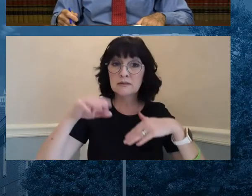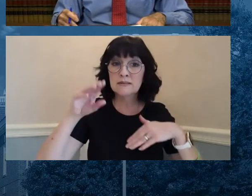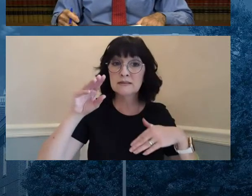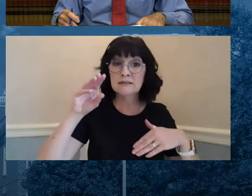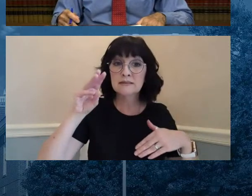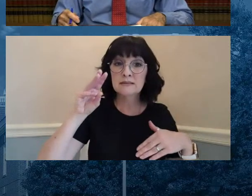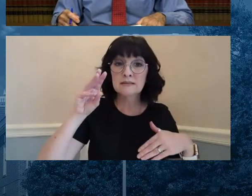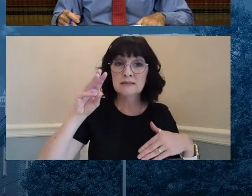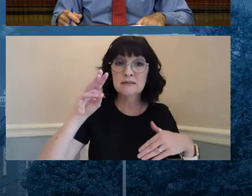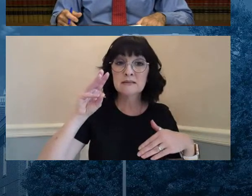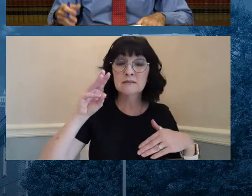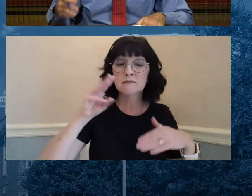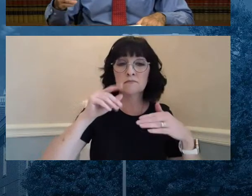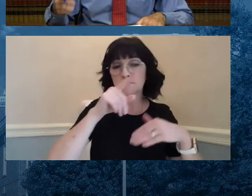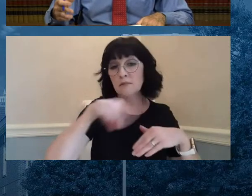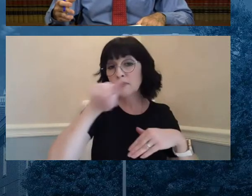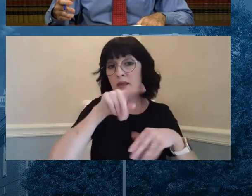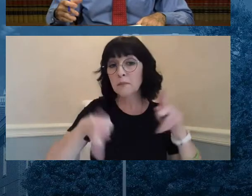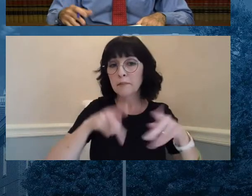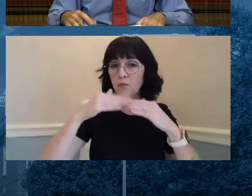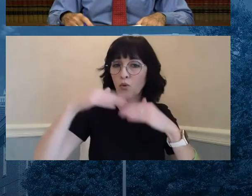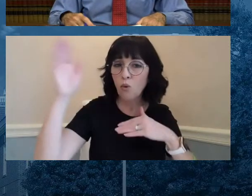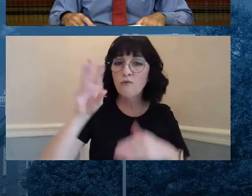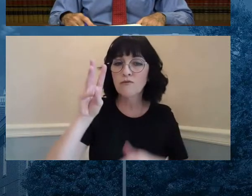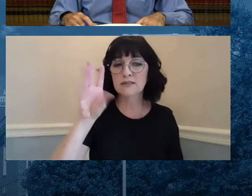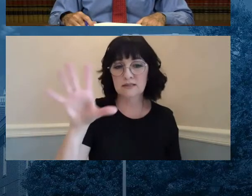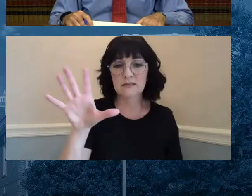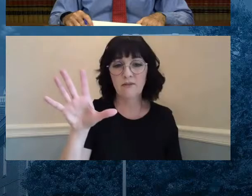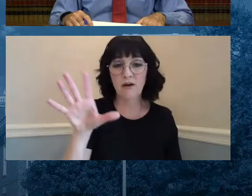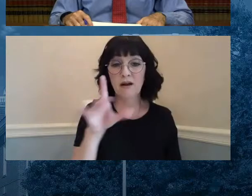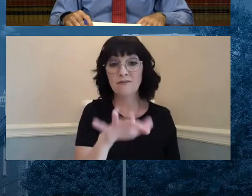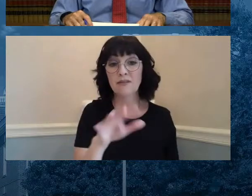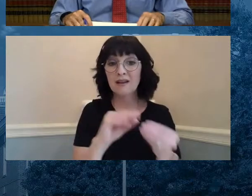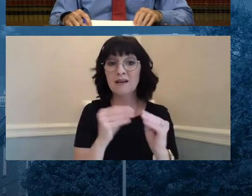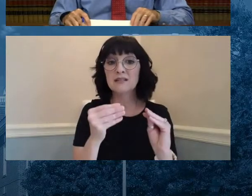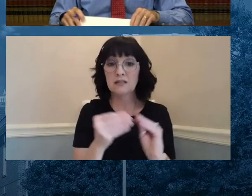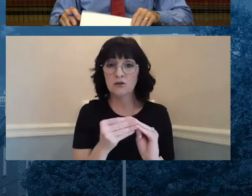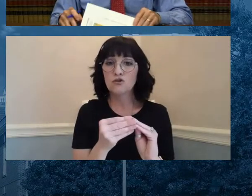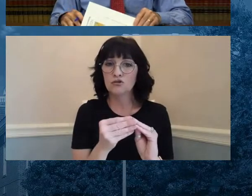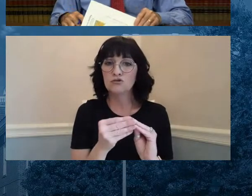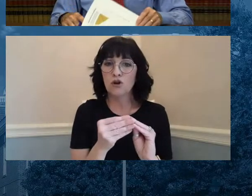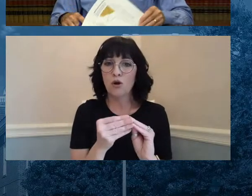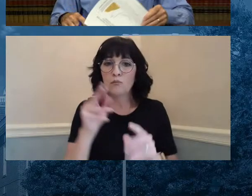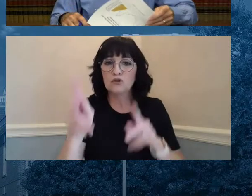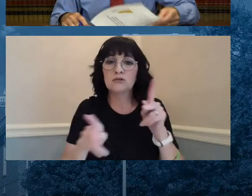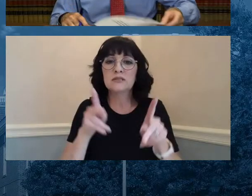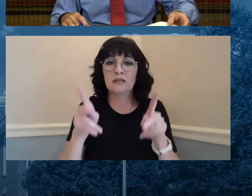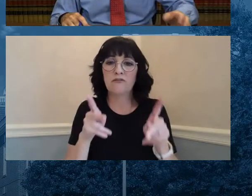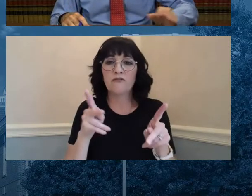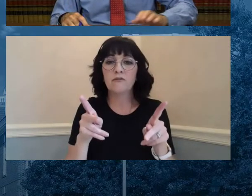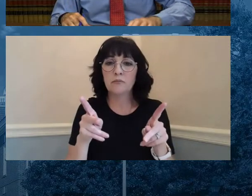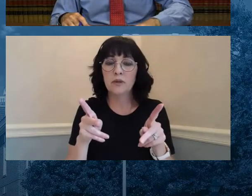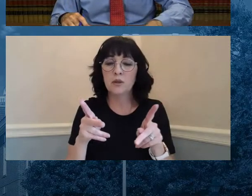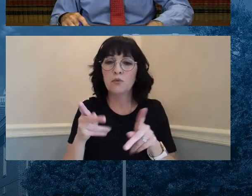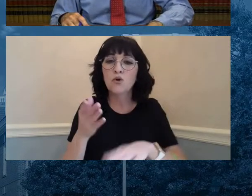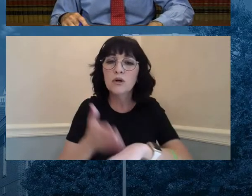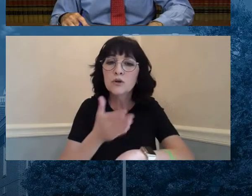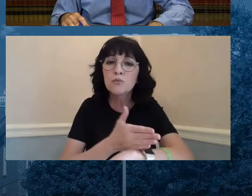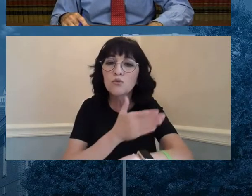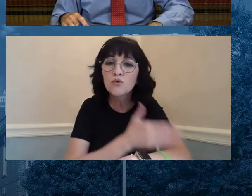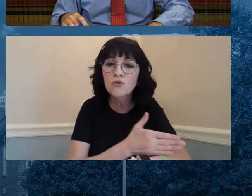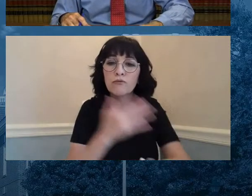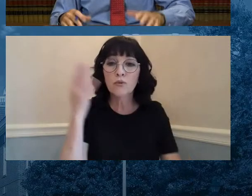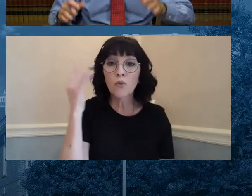of deaths have declined as we expected with the vaccinations to have that effect. So that's really